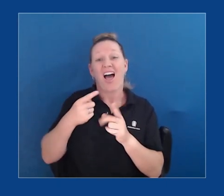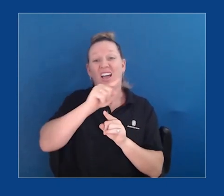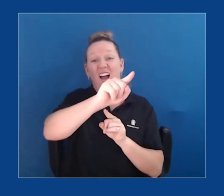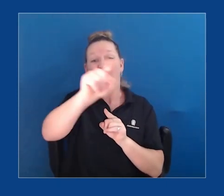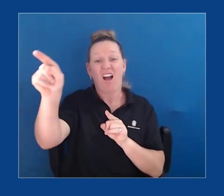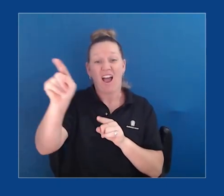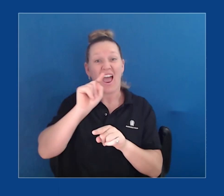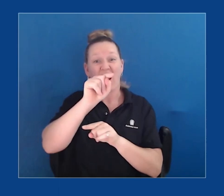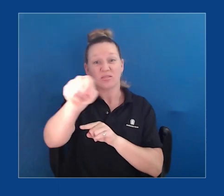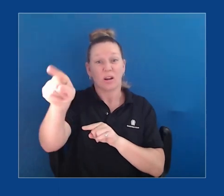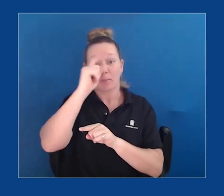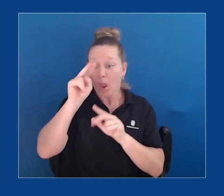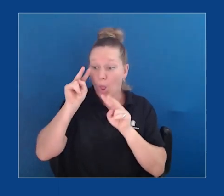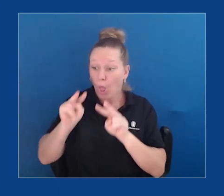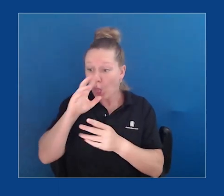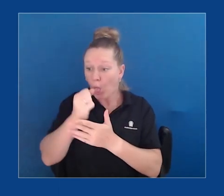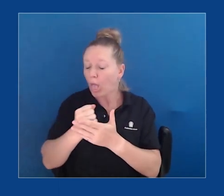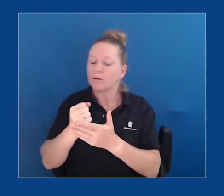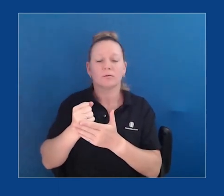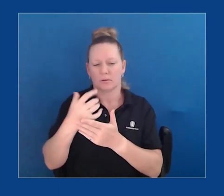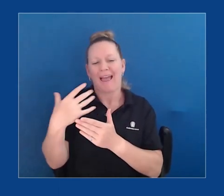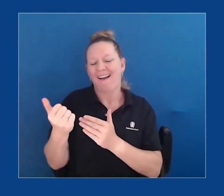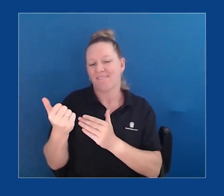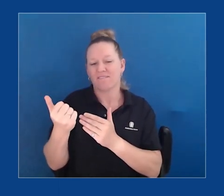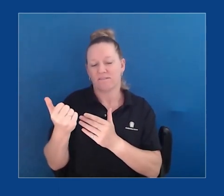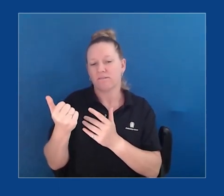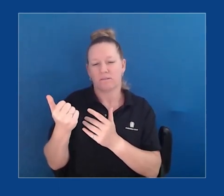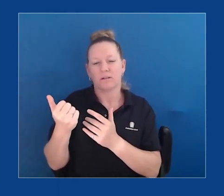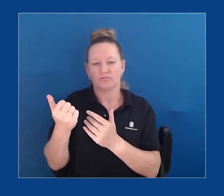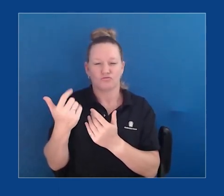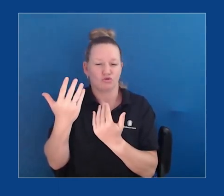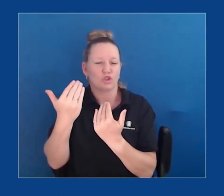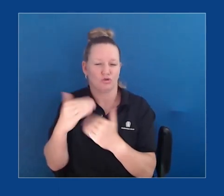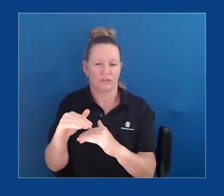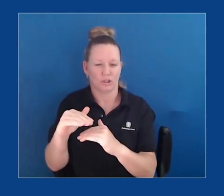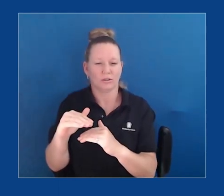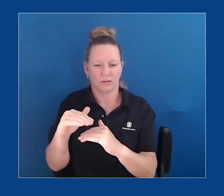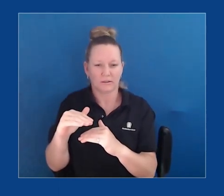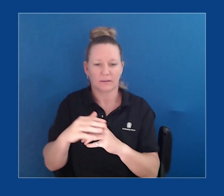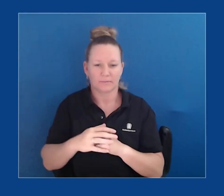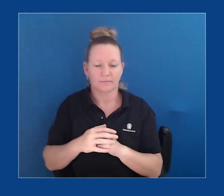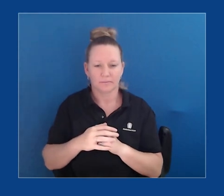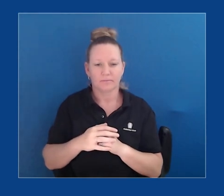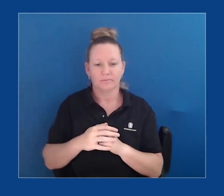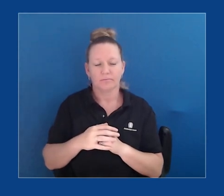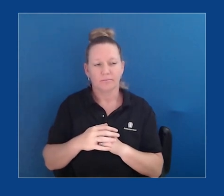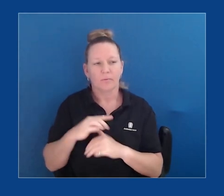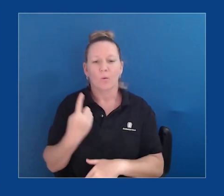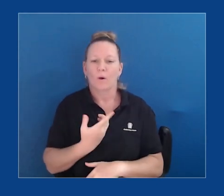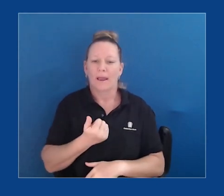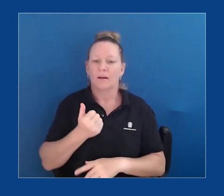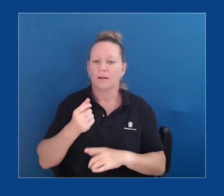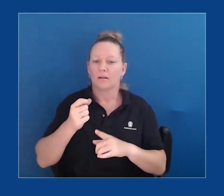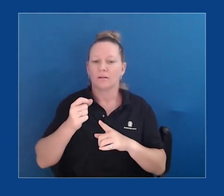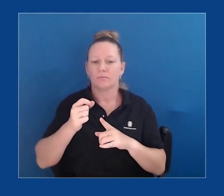to see some of that information. So we did a platform burial, or a mitar, as we call it,